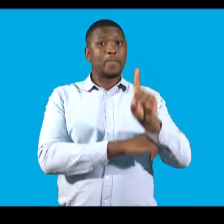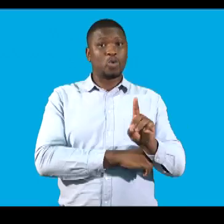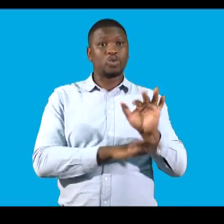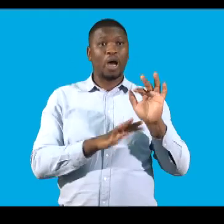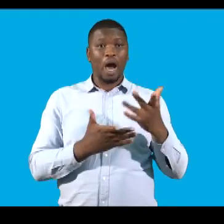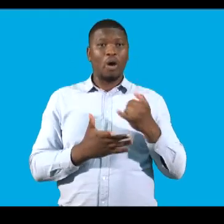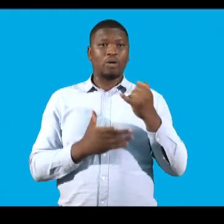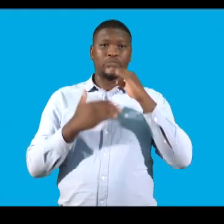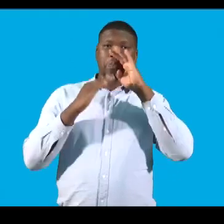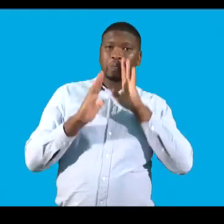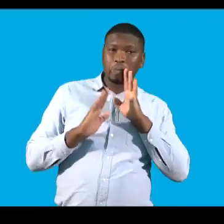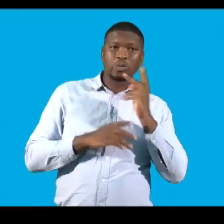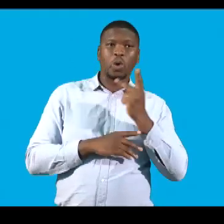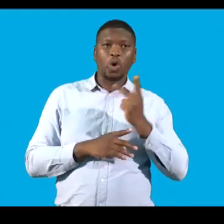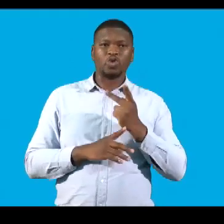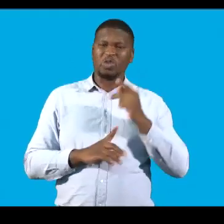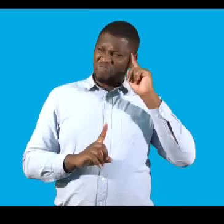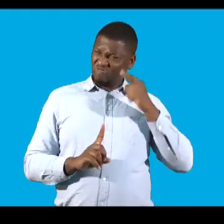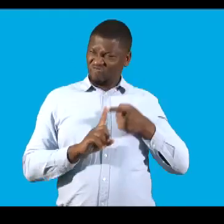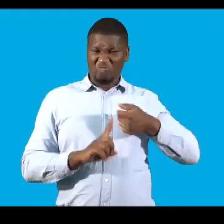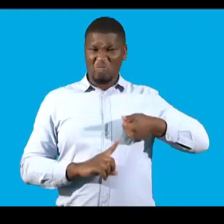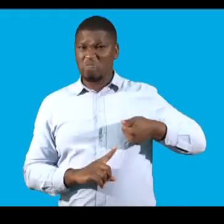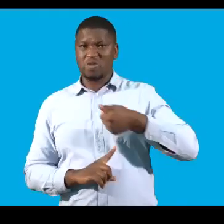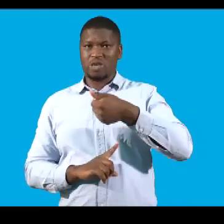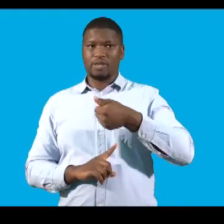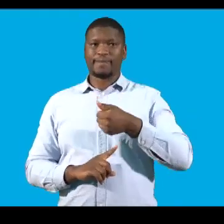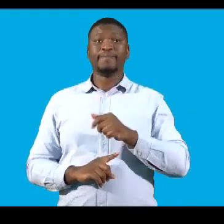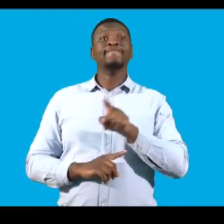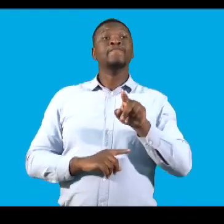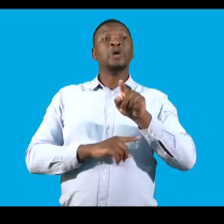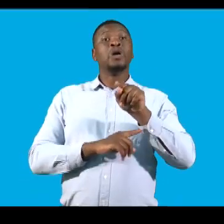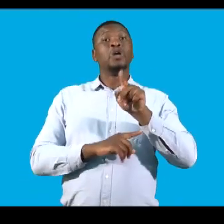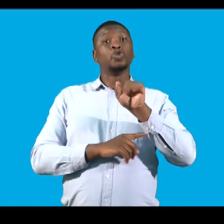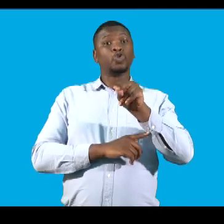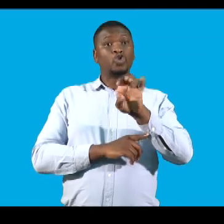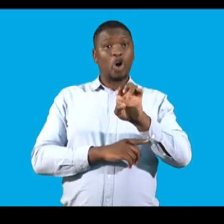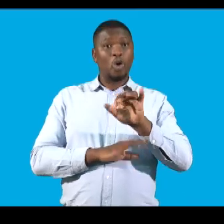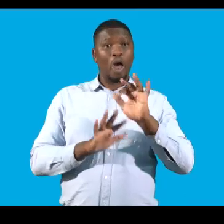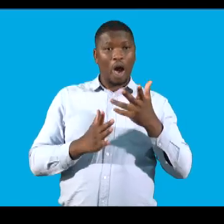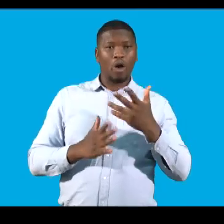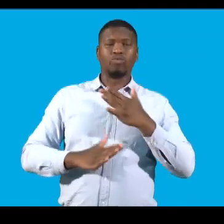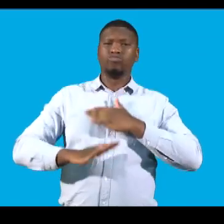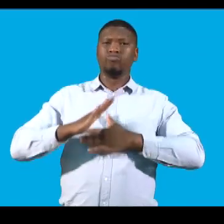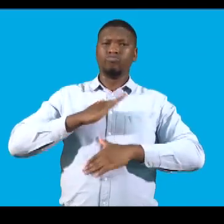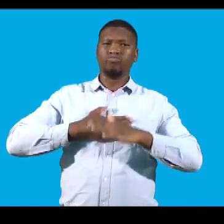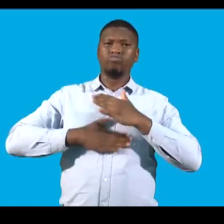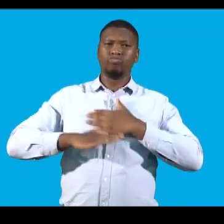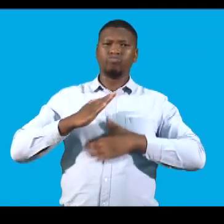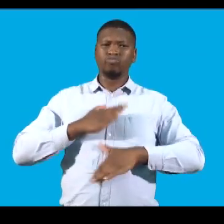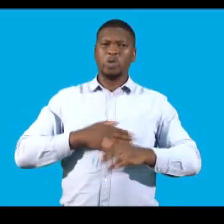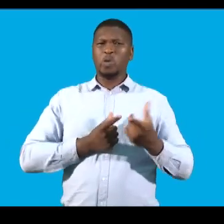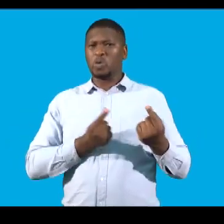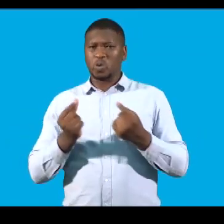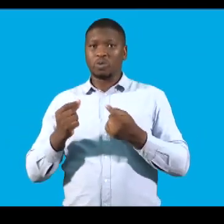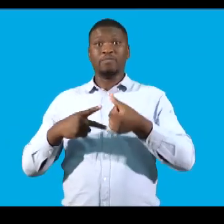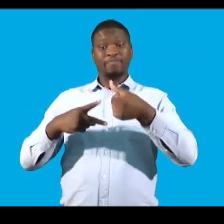is melancholic and vengeful. The tone in stanza 1 is calm and reverent, and then which